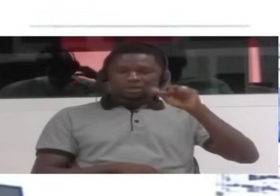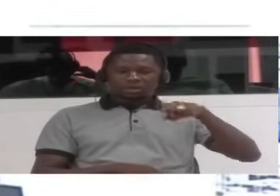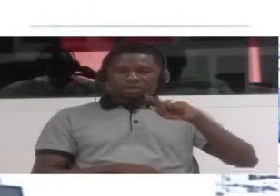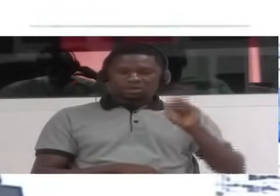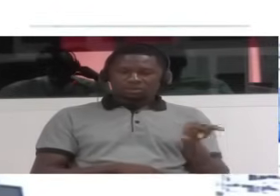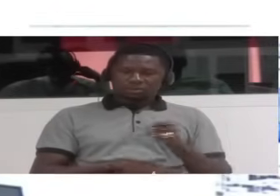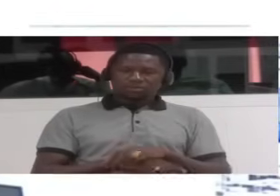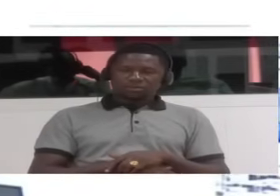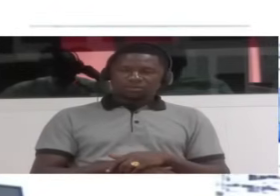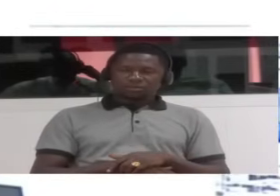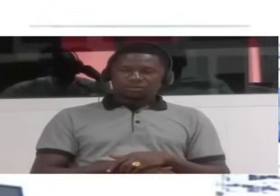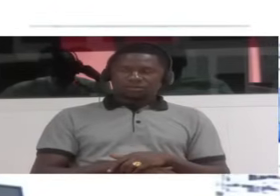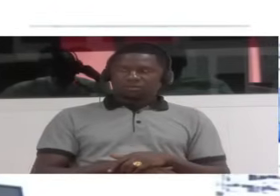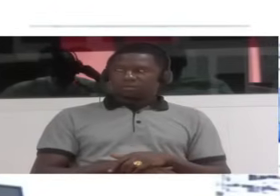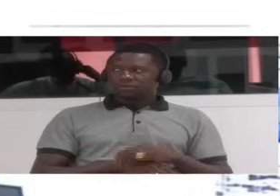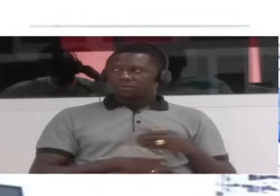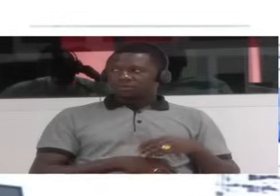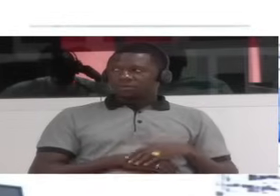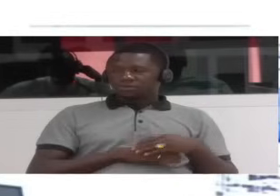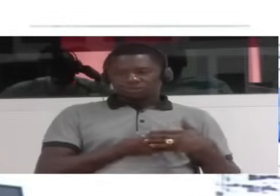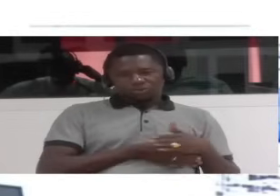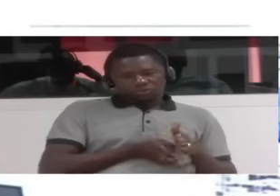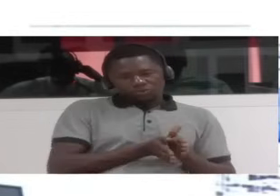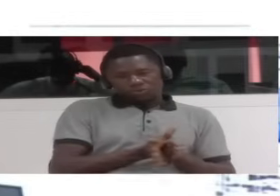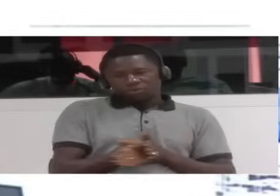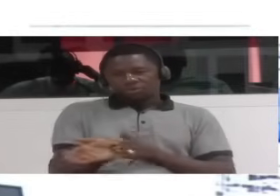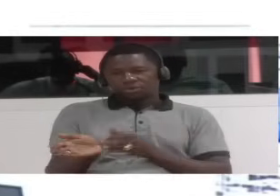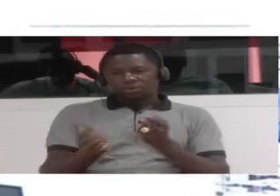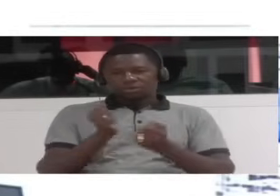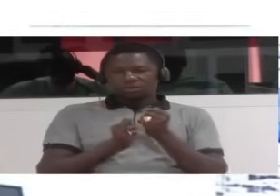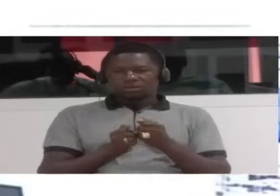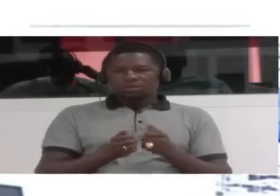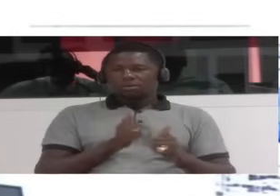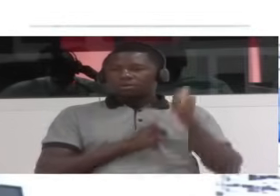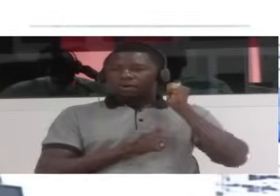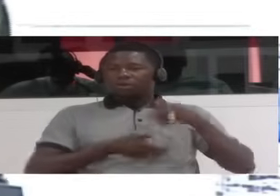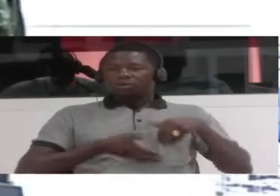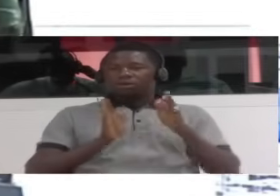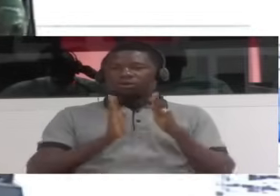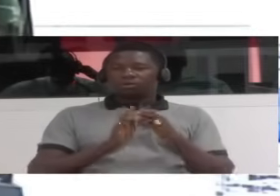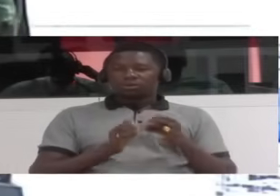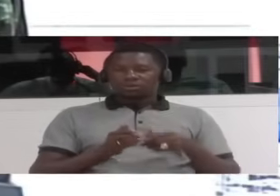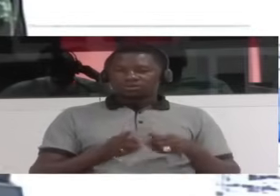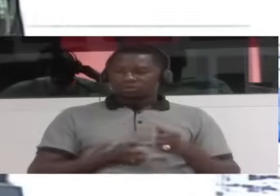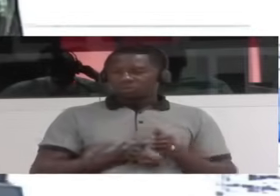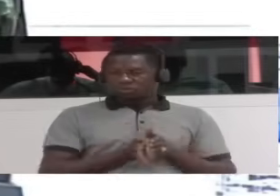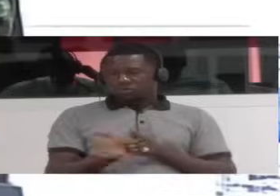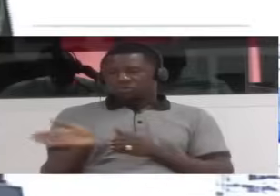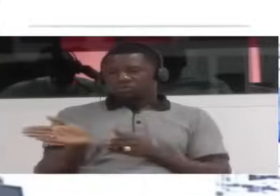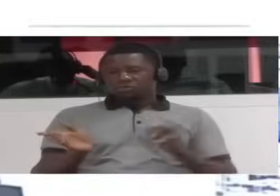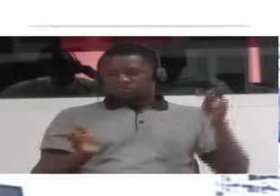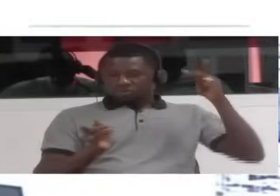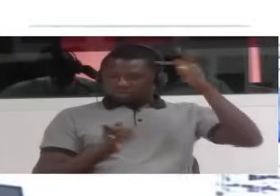Slope Branch, the car. There is a bagway that is going to